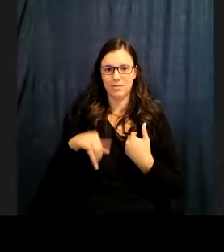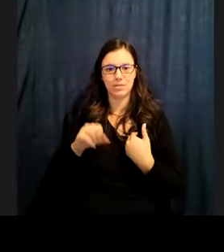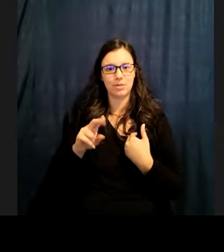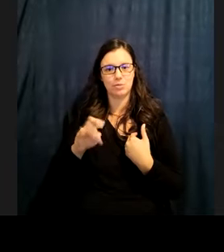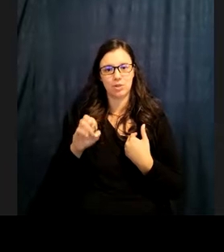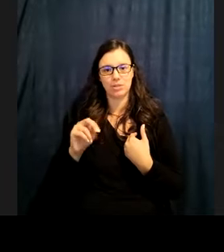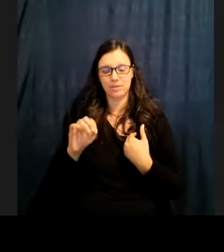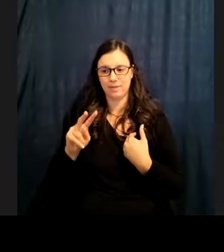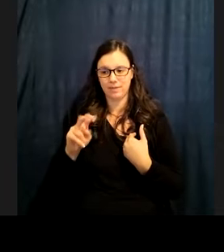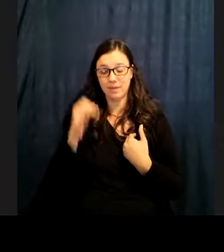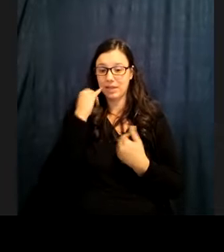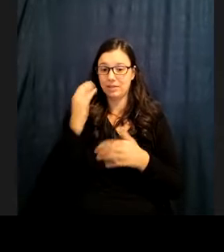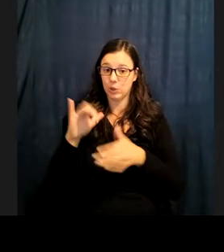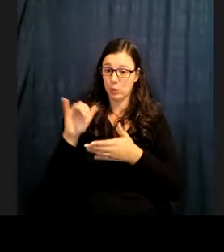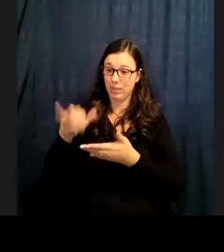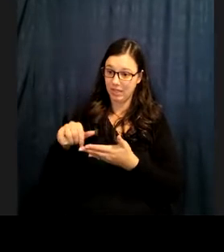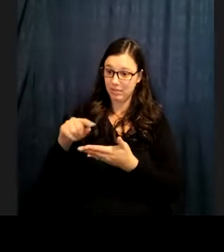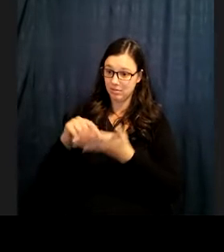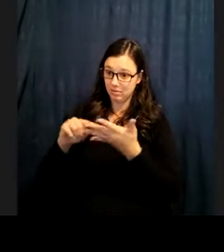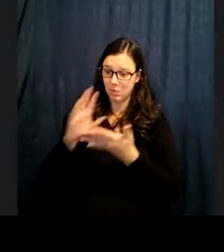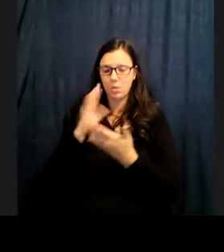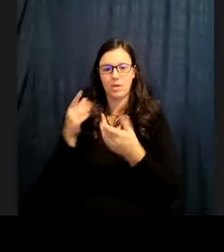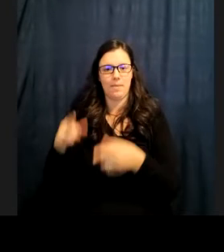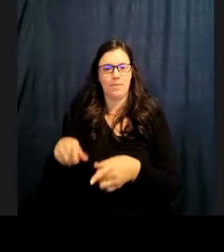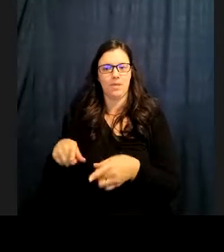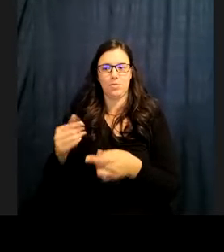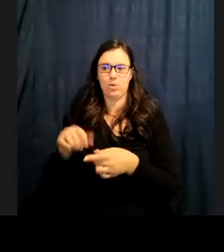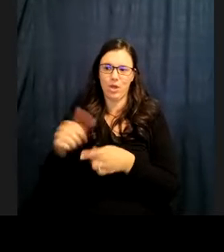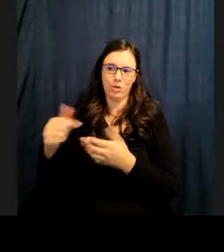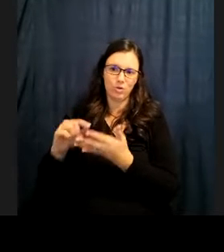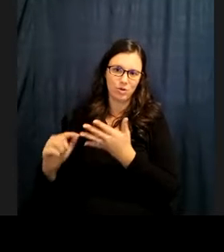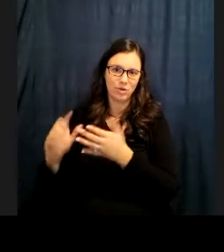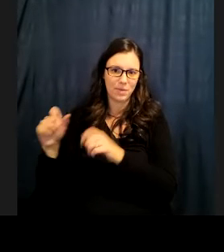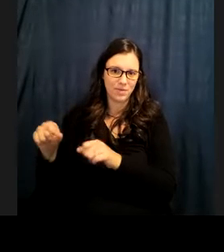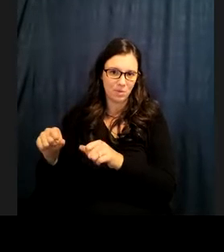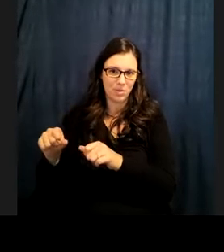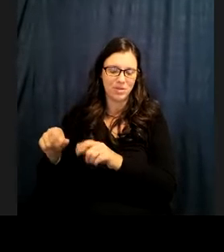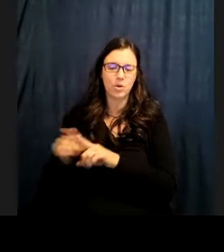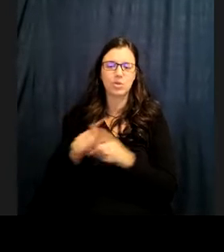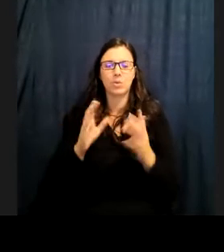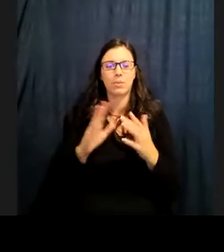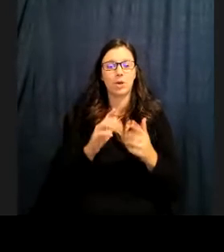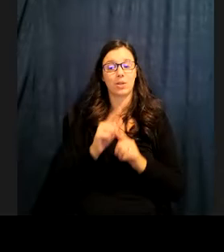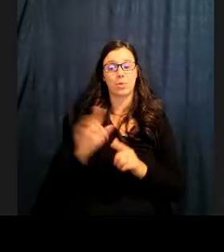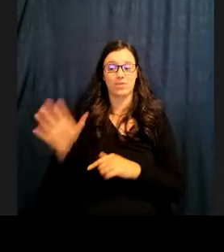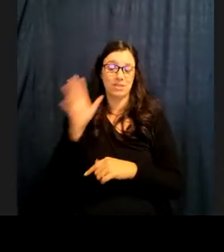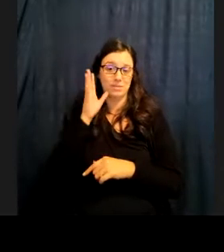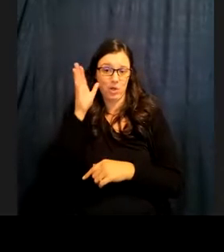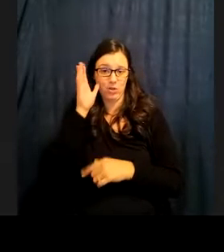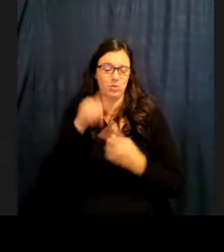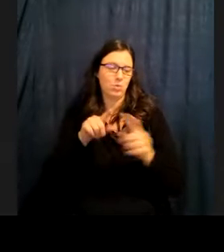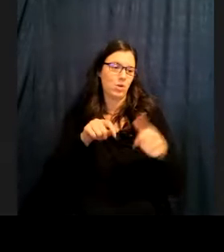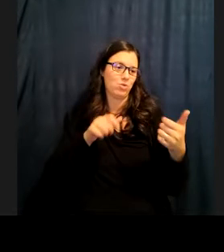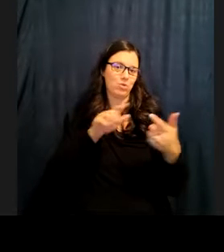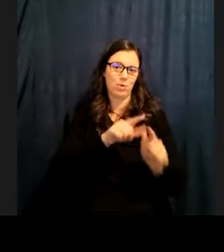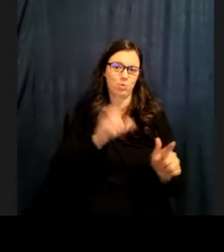I do this or if this happens, then this other thing is possible. And he's also compared the language of his parents to other languages